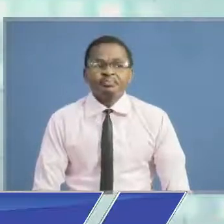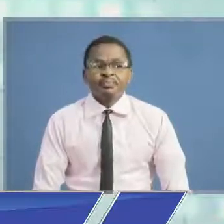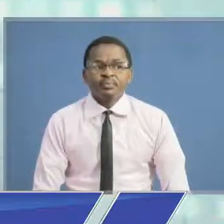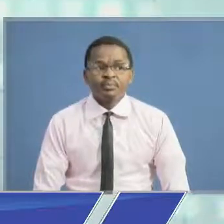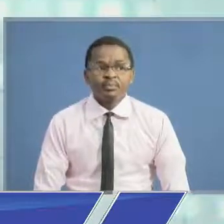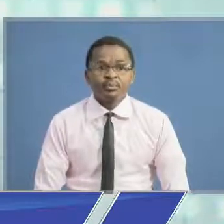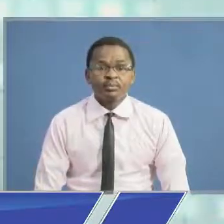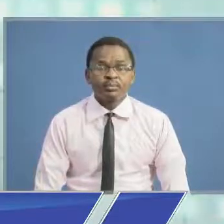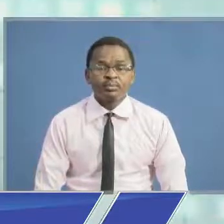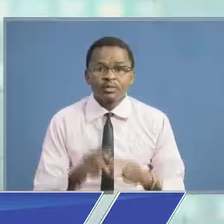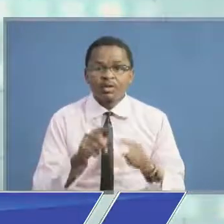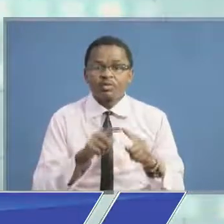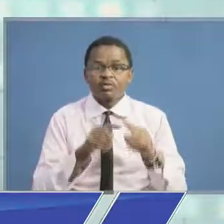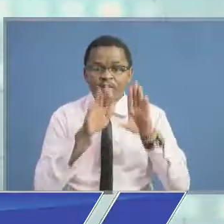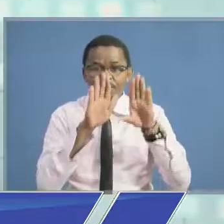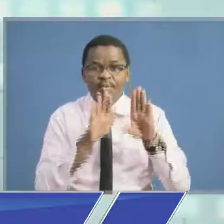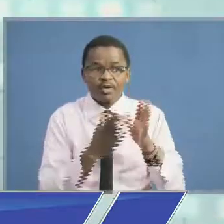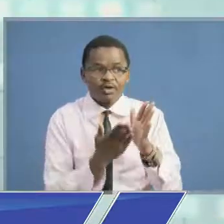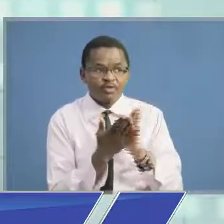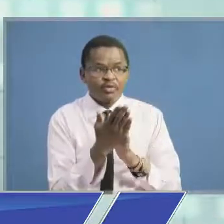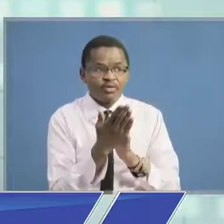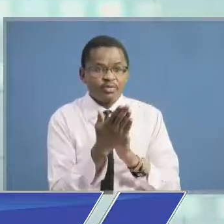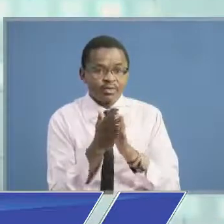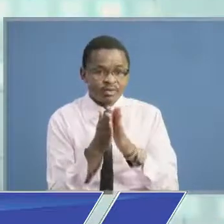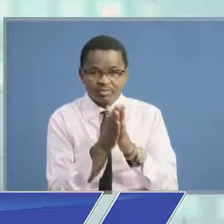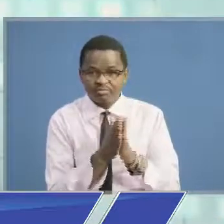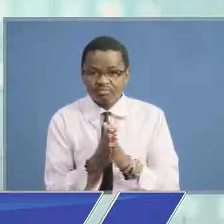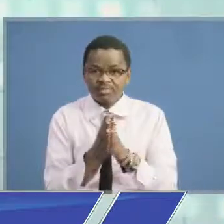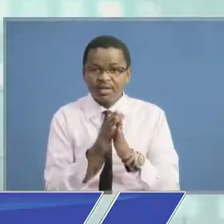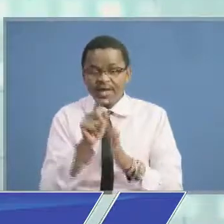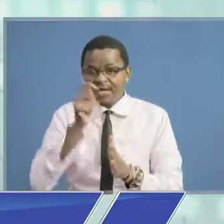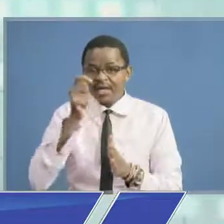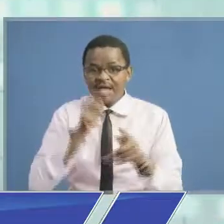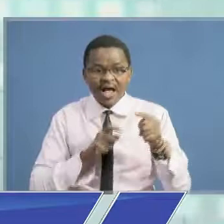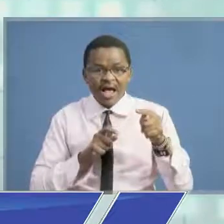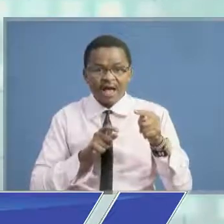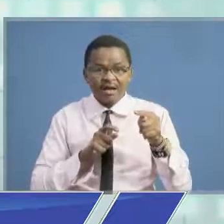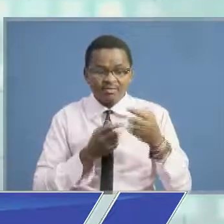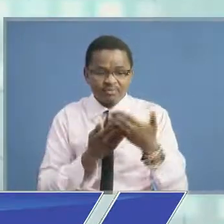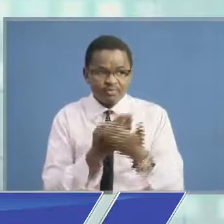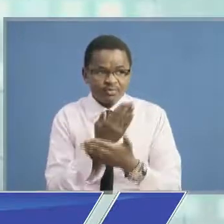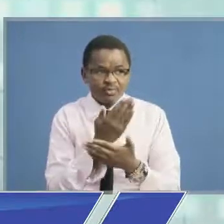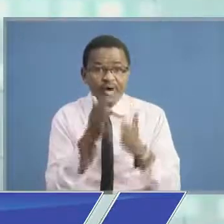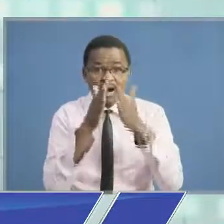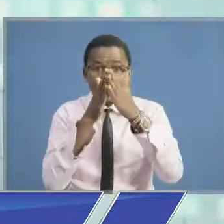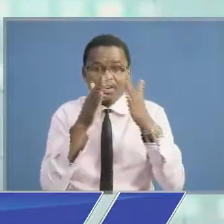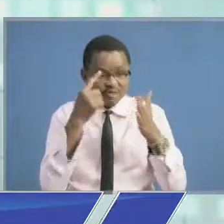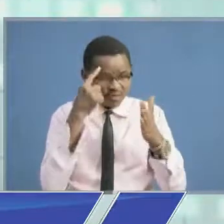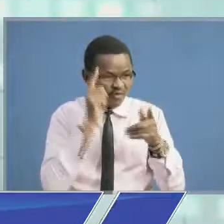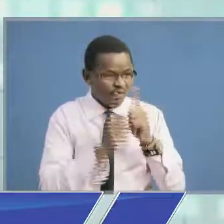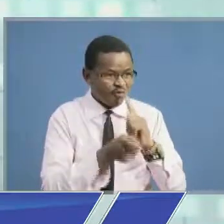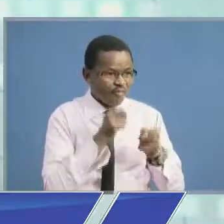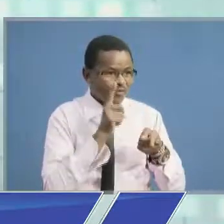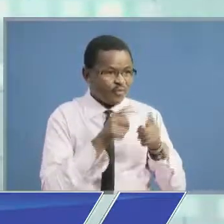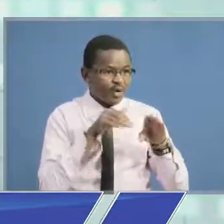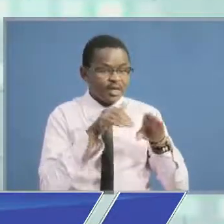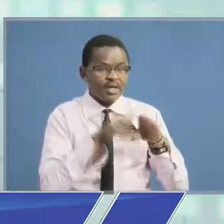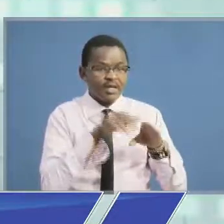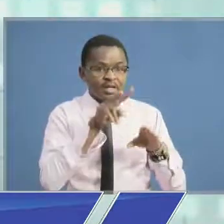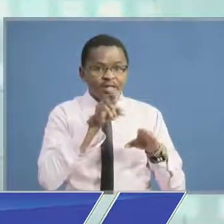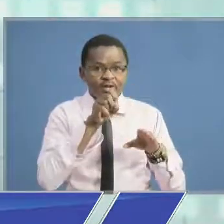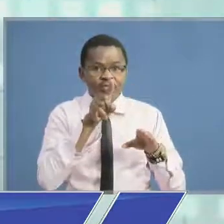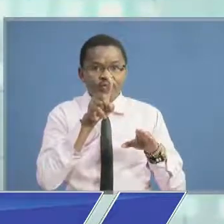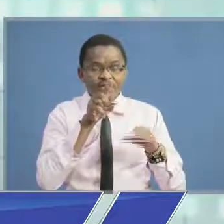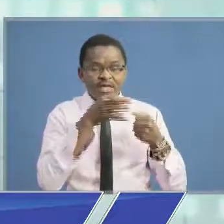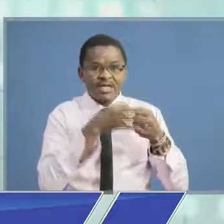Well, now to a very important developing story. Kenya has once again proven to be a household of athletics in the 2018 New York